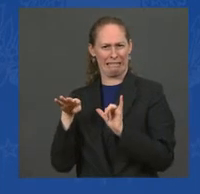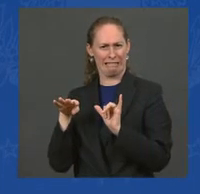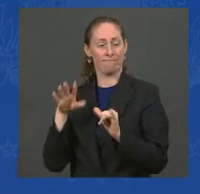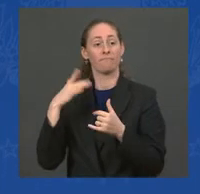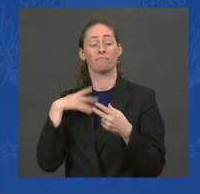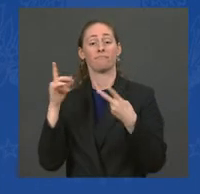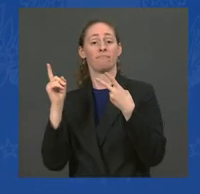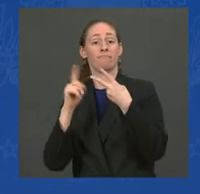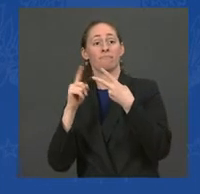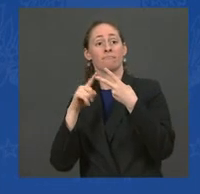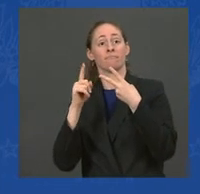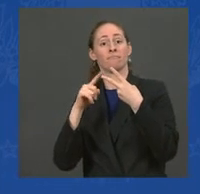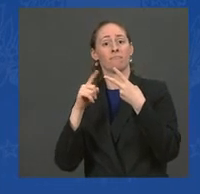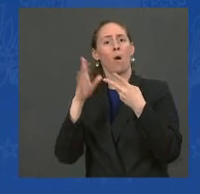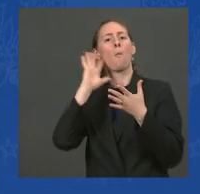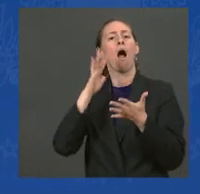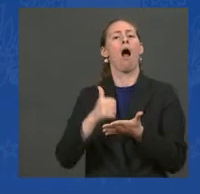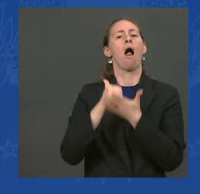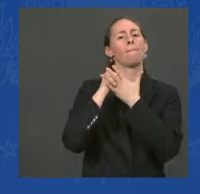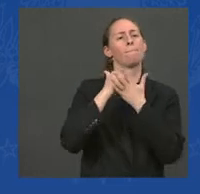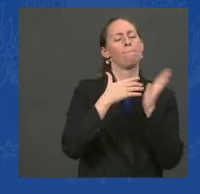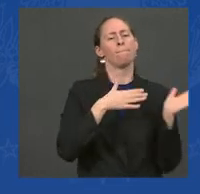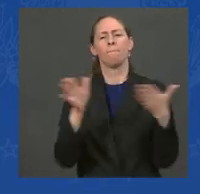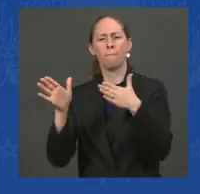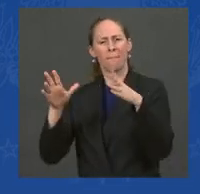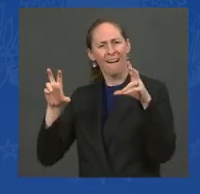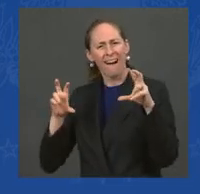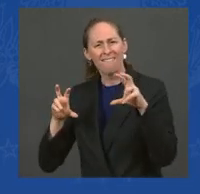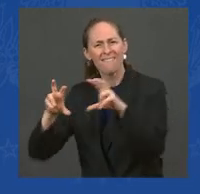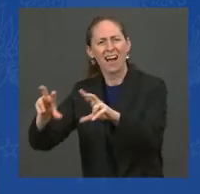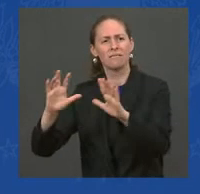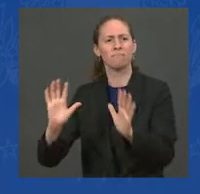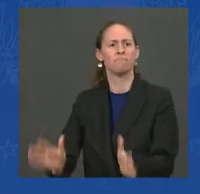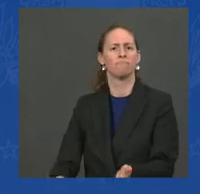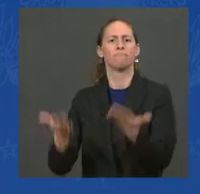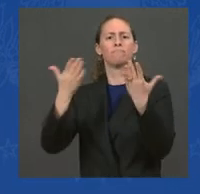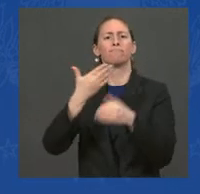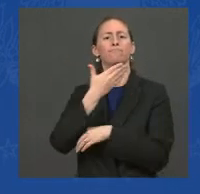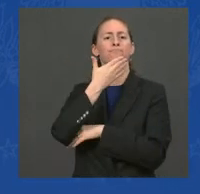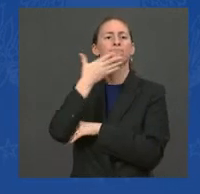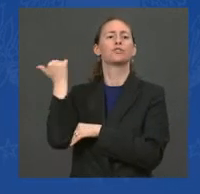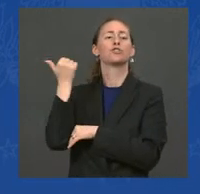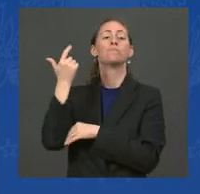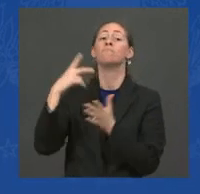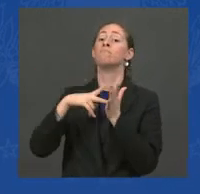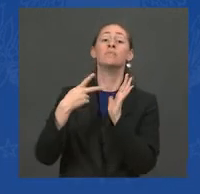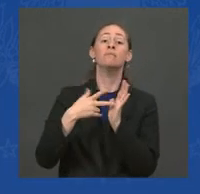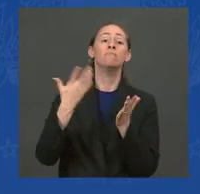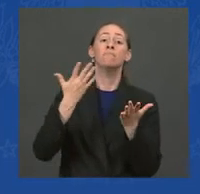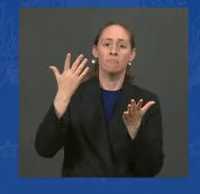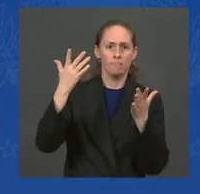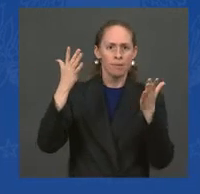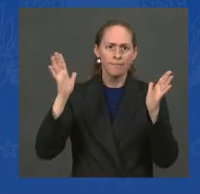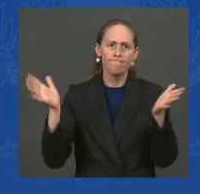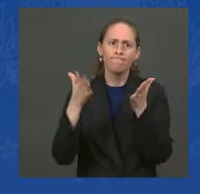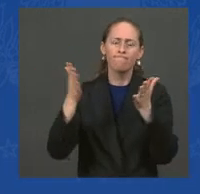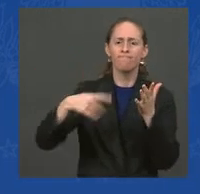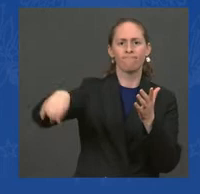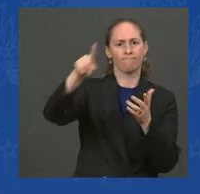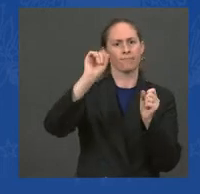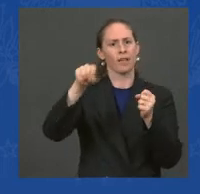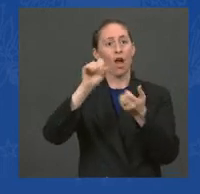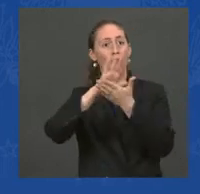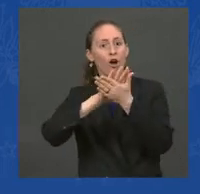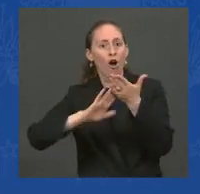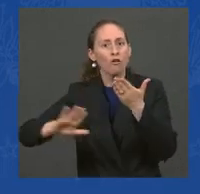track to making 4 additional years of public education available for every person in America. 2 years of